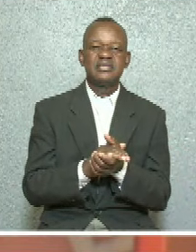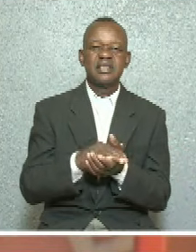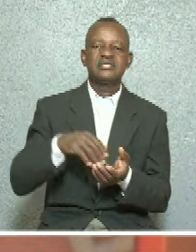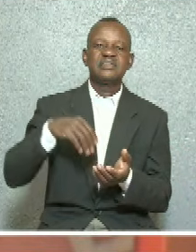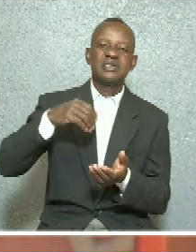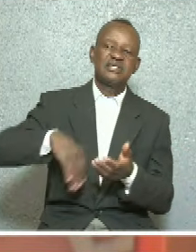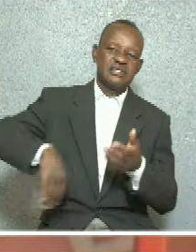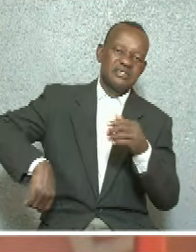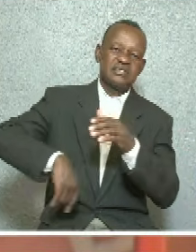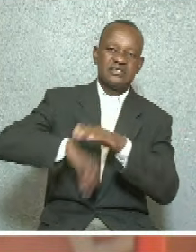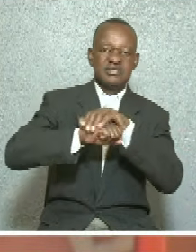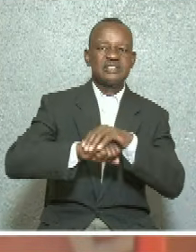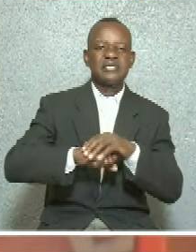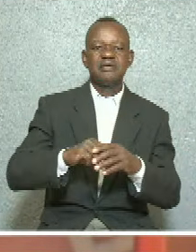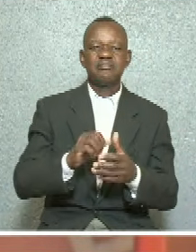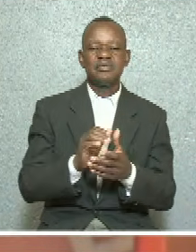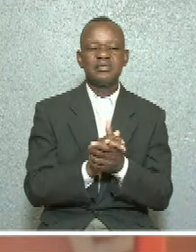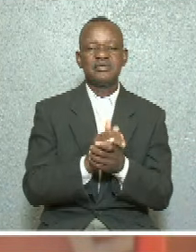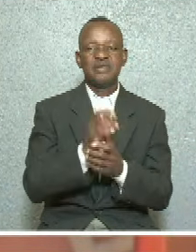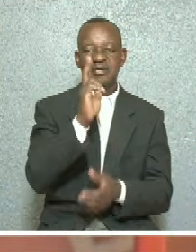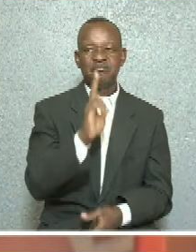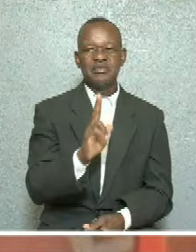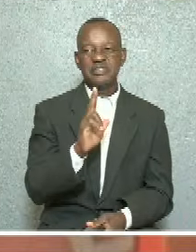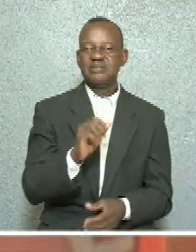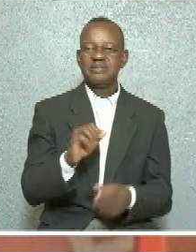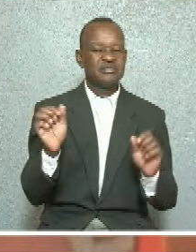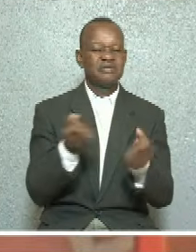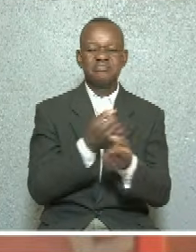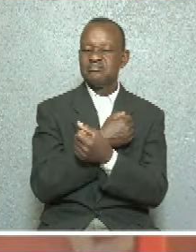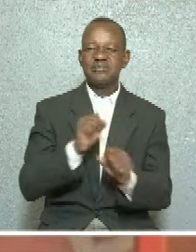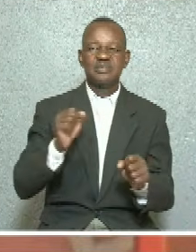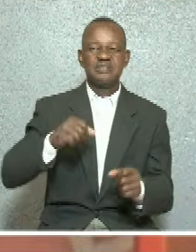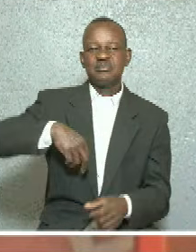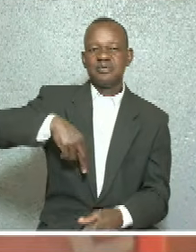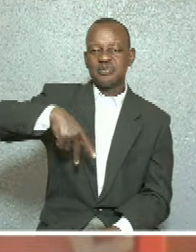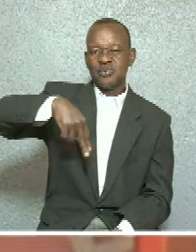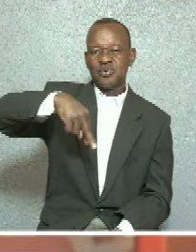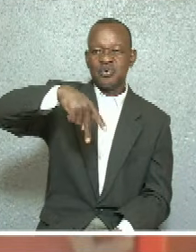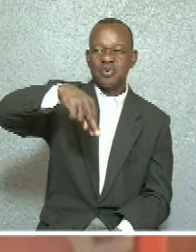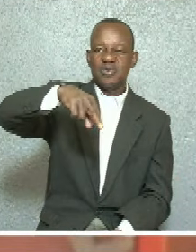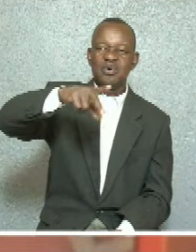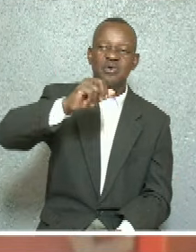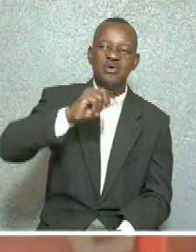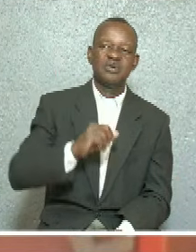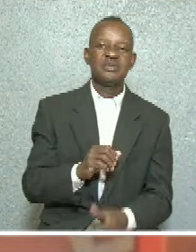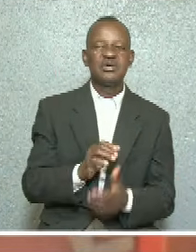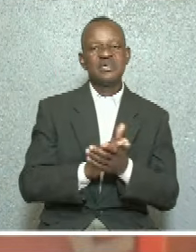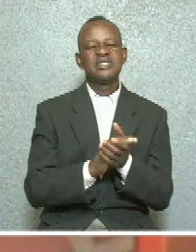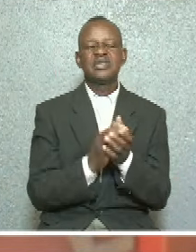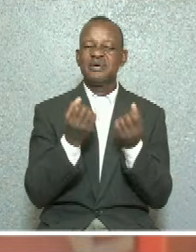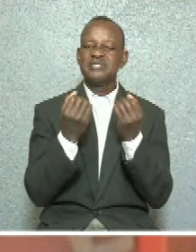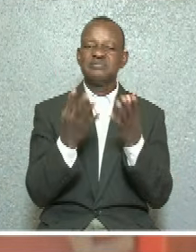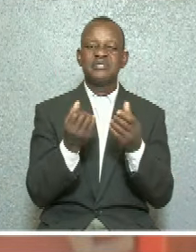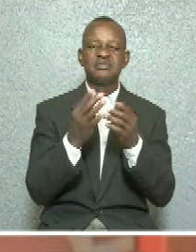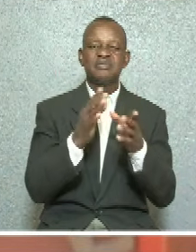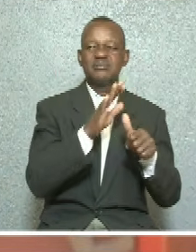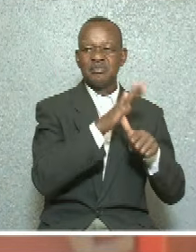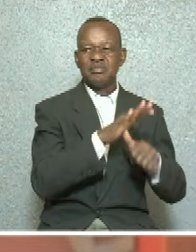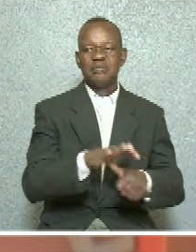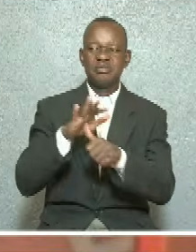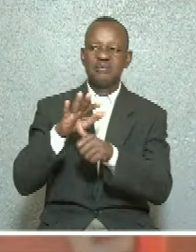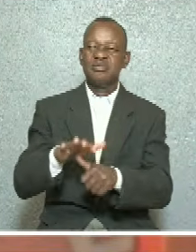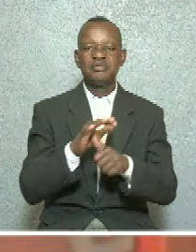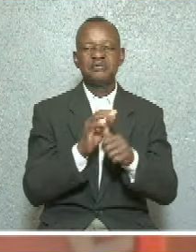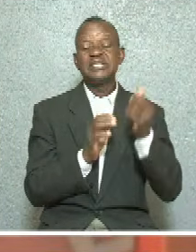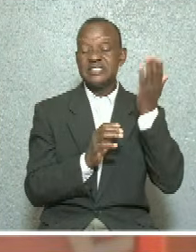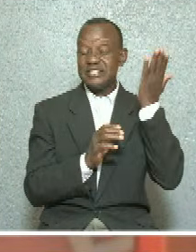not so? I think at some point it just became too much, and there was a global movement. There was also a continental